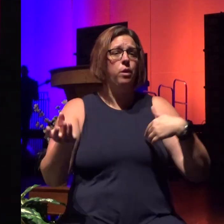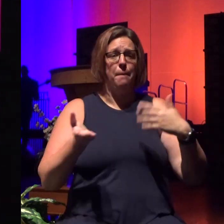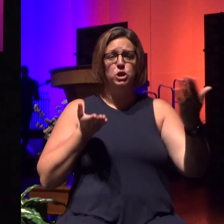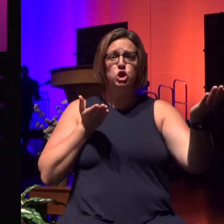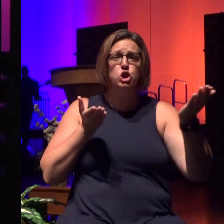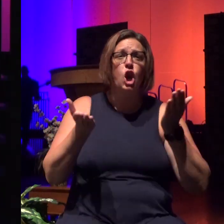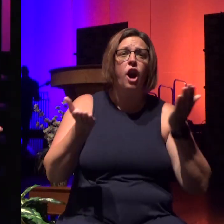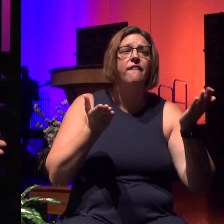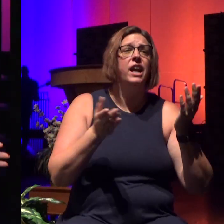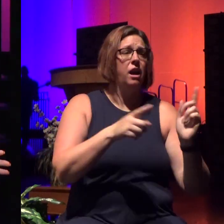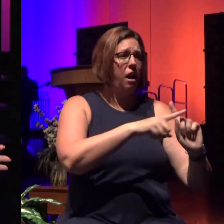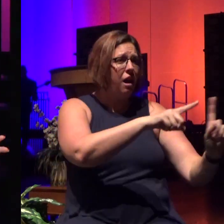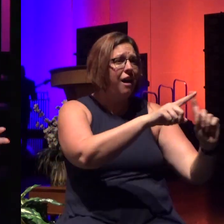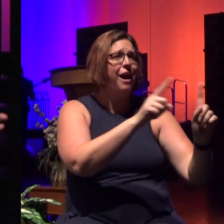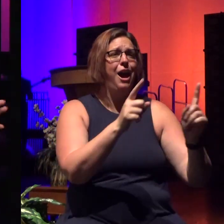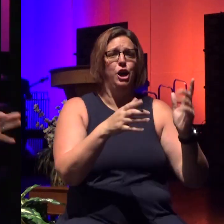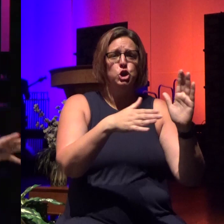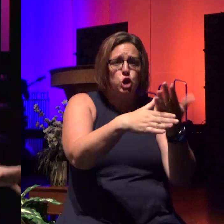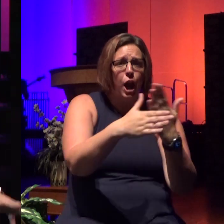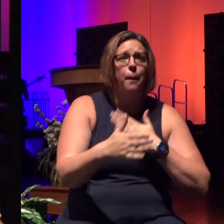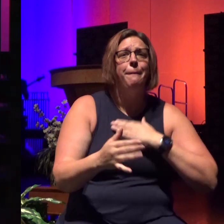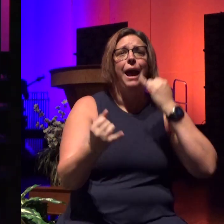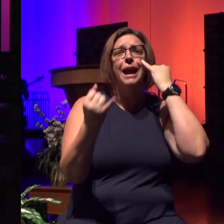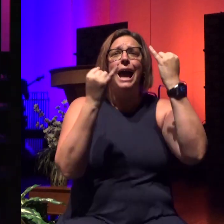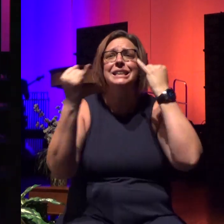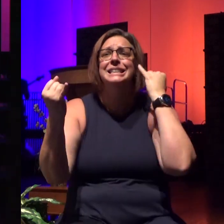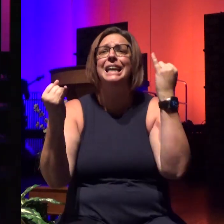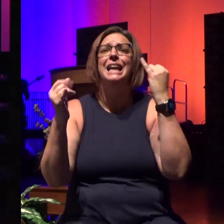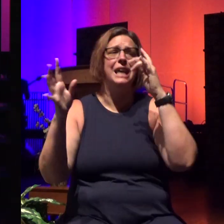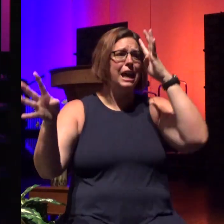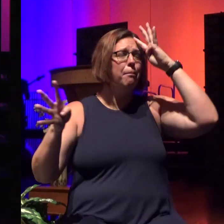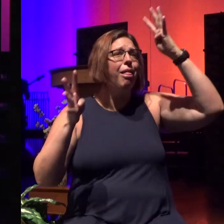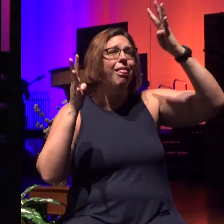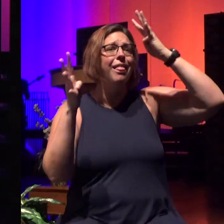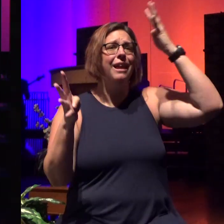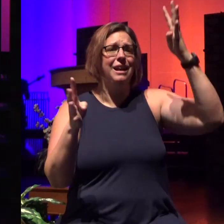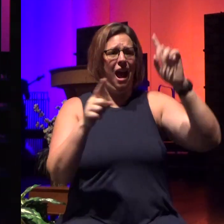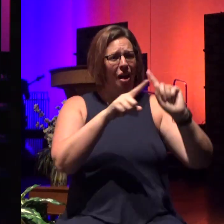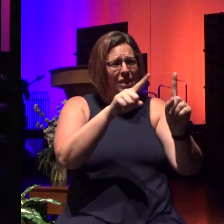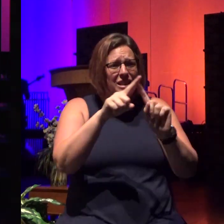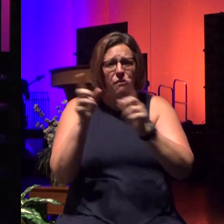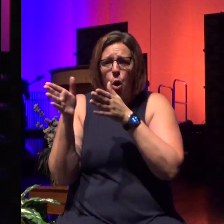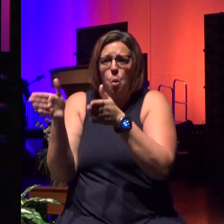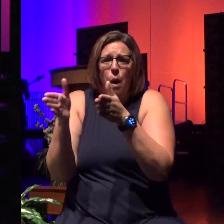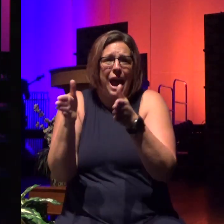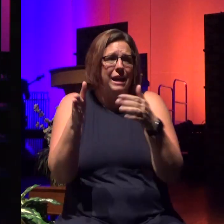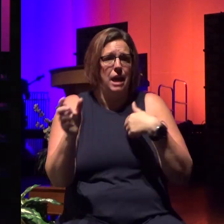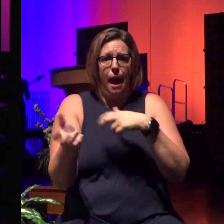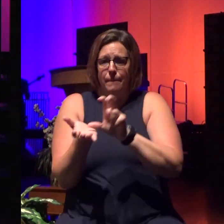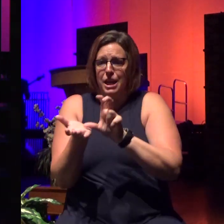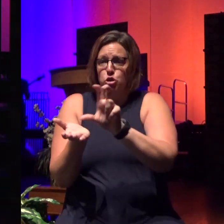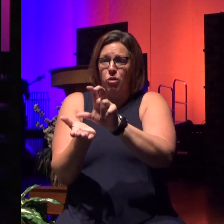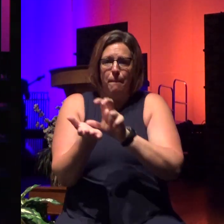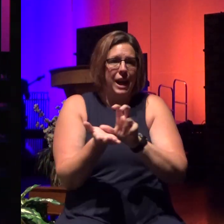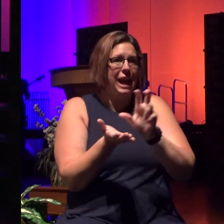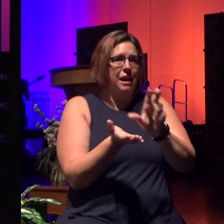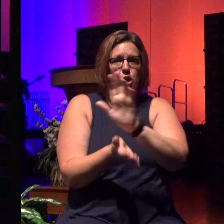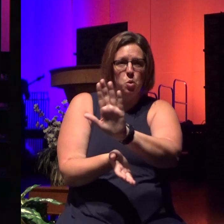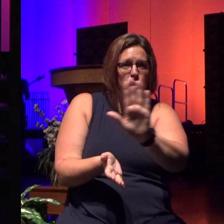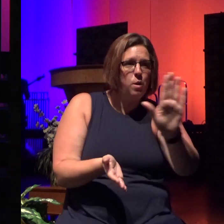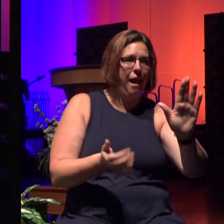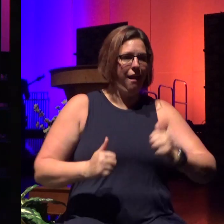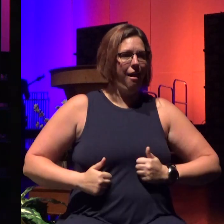all the ways that I share my ideas, and all the ways that I innovate, and all the ways that I contribute to people's lives.